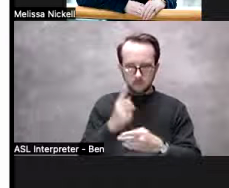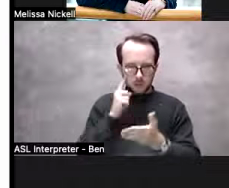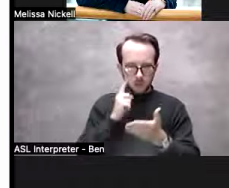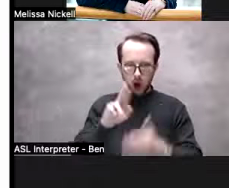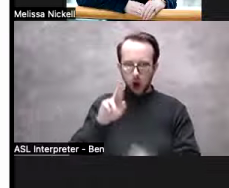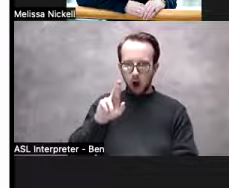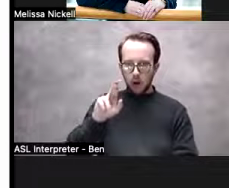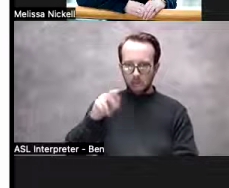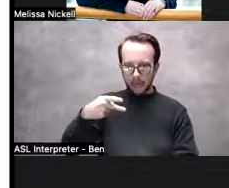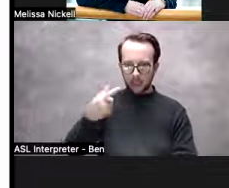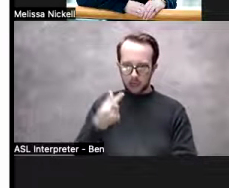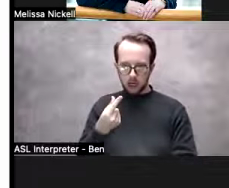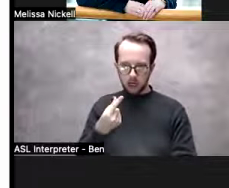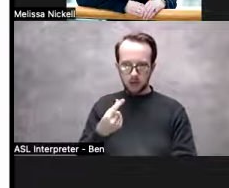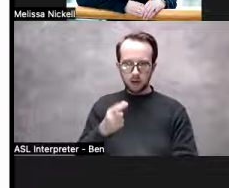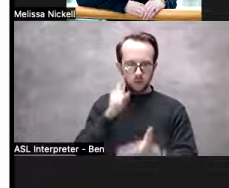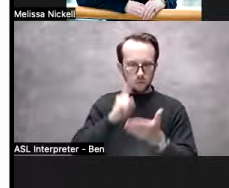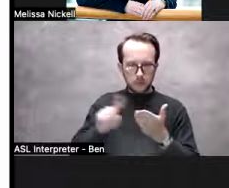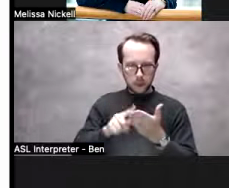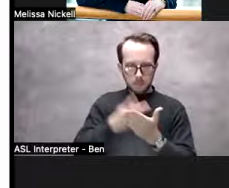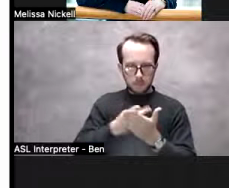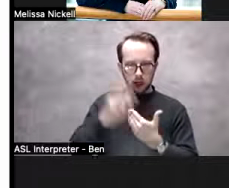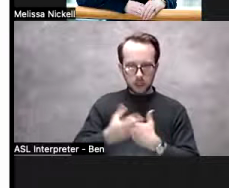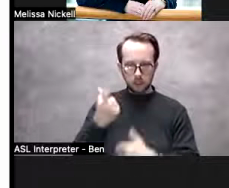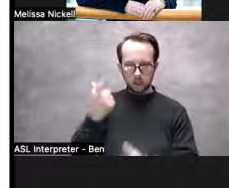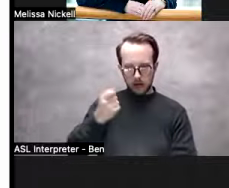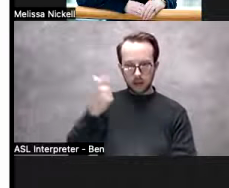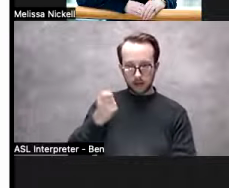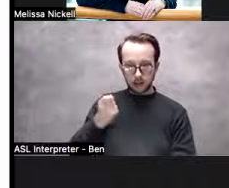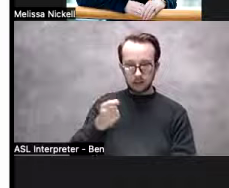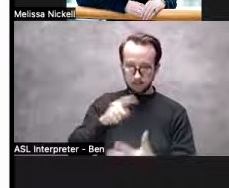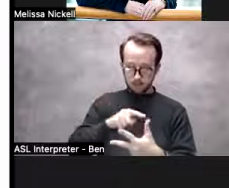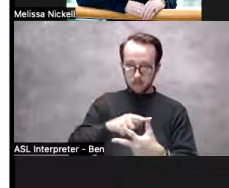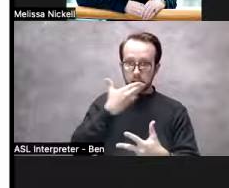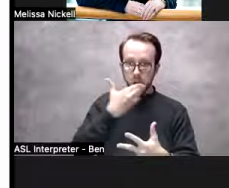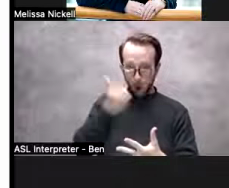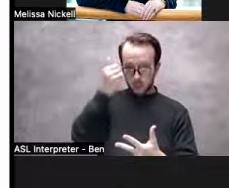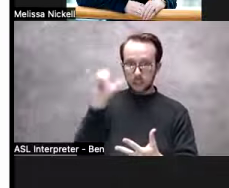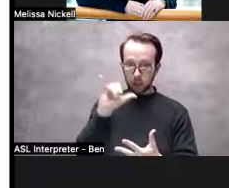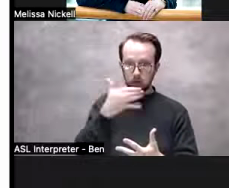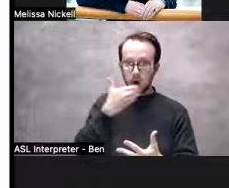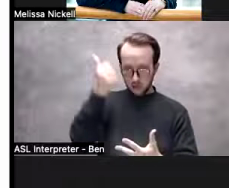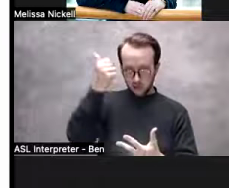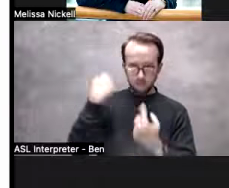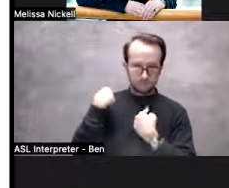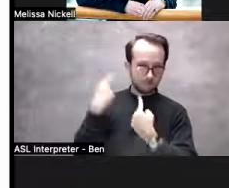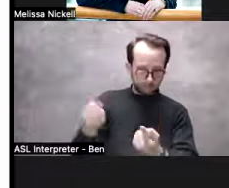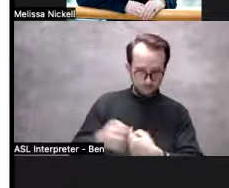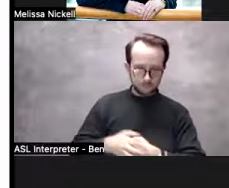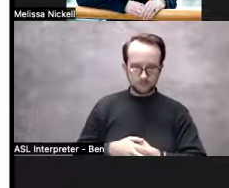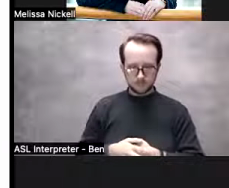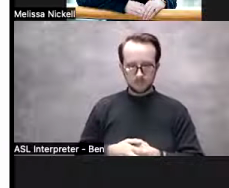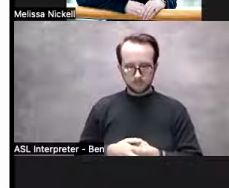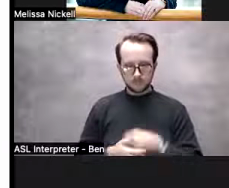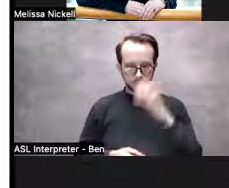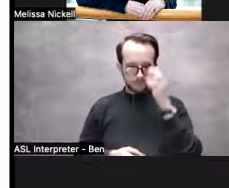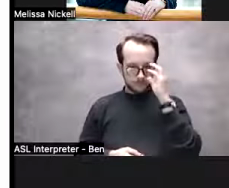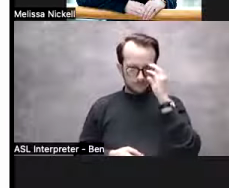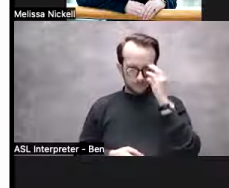project grant, and it's also historically it's the oldest extramural funding mechanism that NIH has. And a very